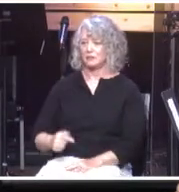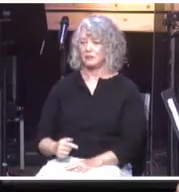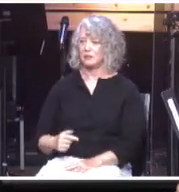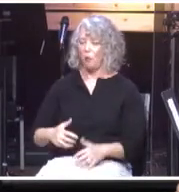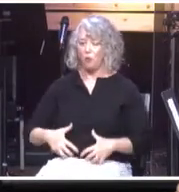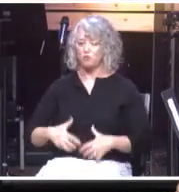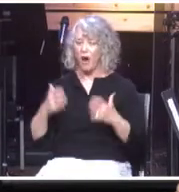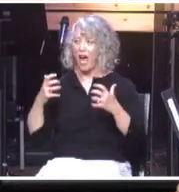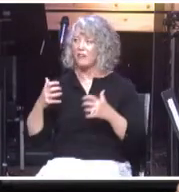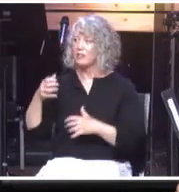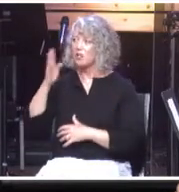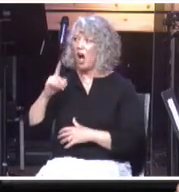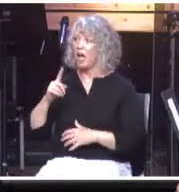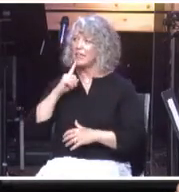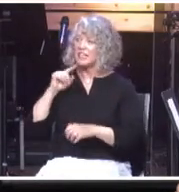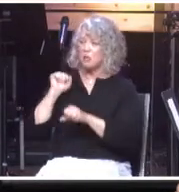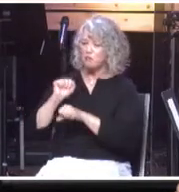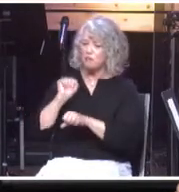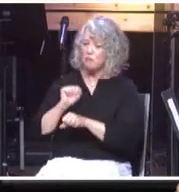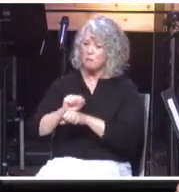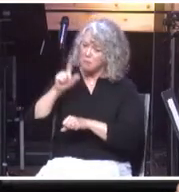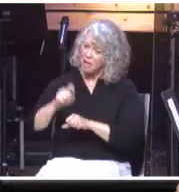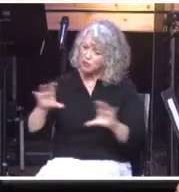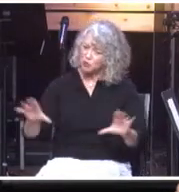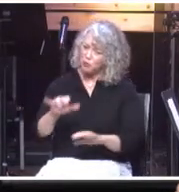as a harsh taskmaster.